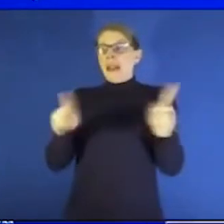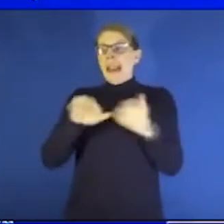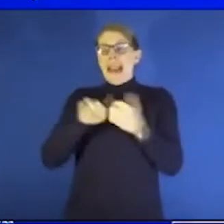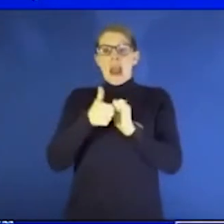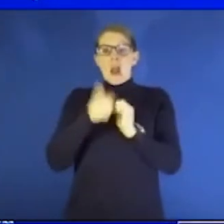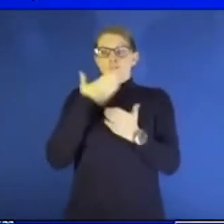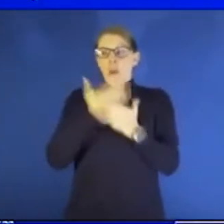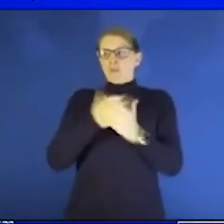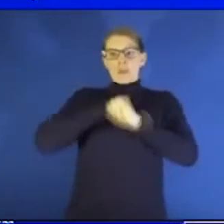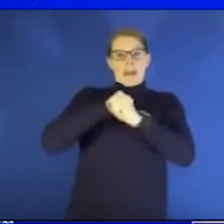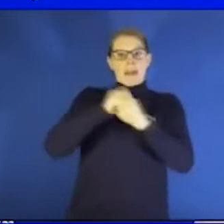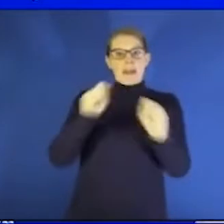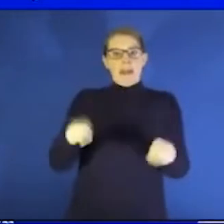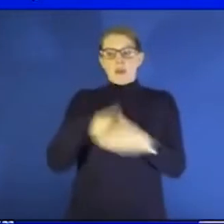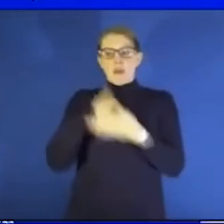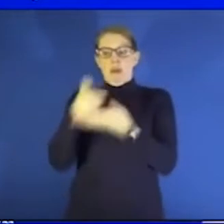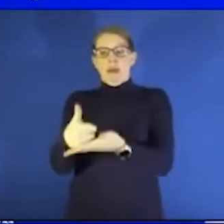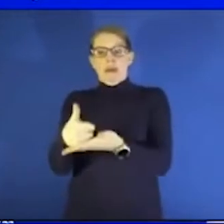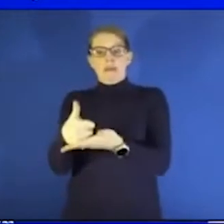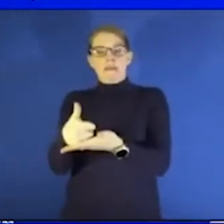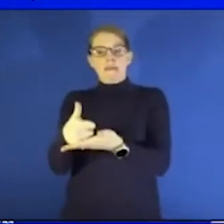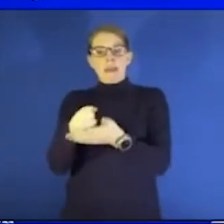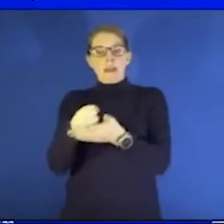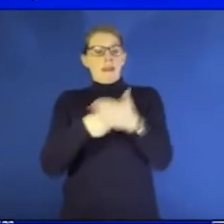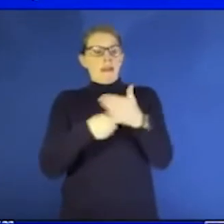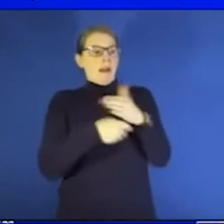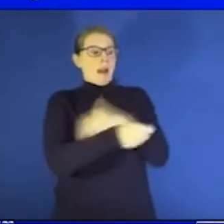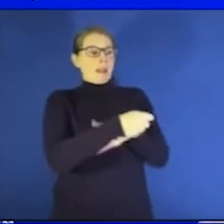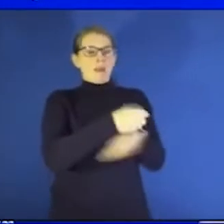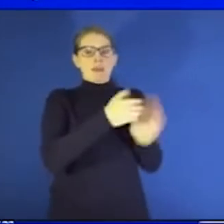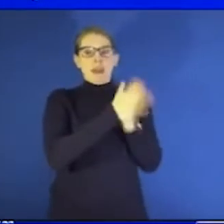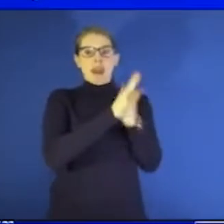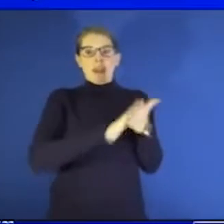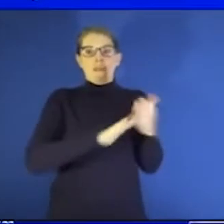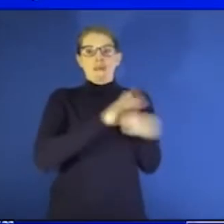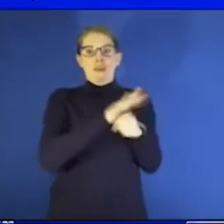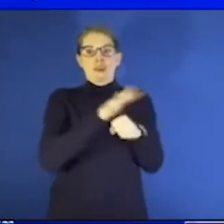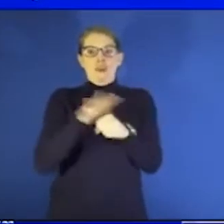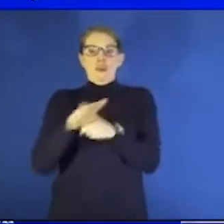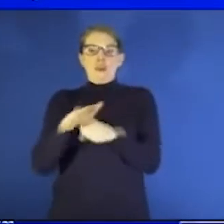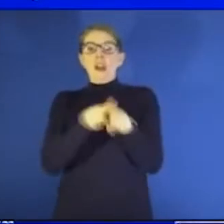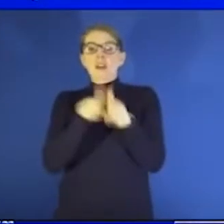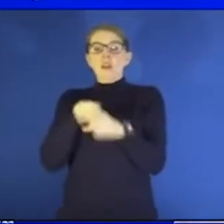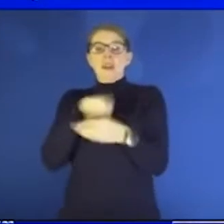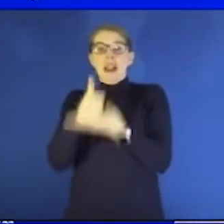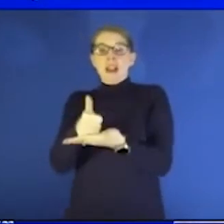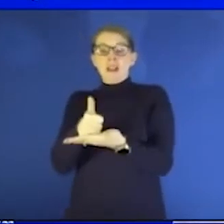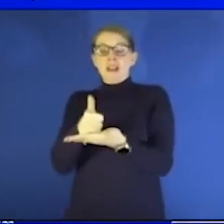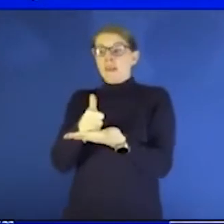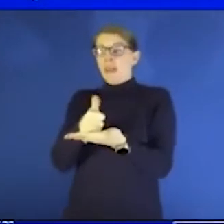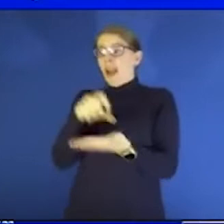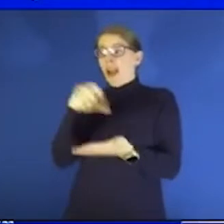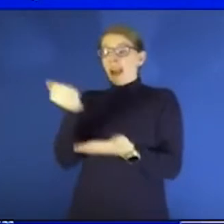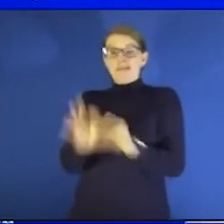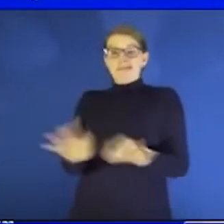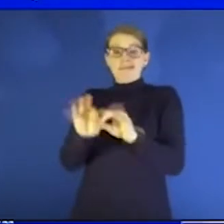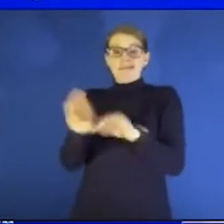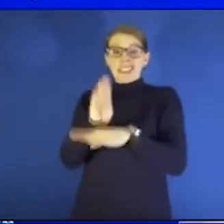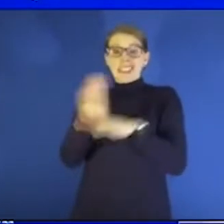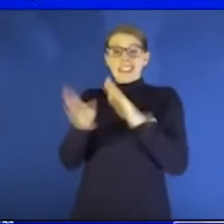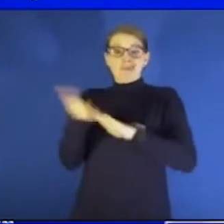help keep hospitals from filling up due to this, to help keep other essential businesses, and there are